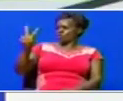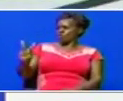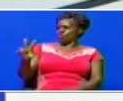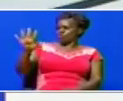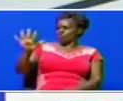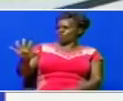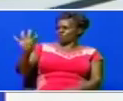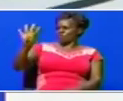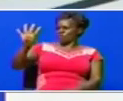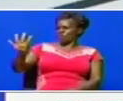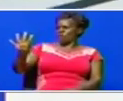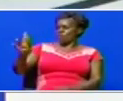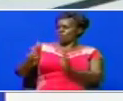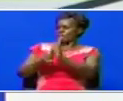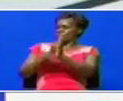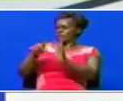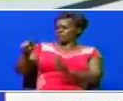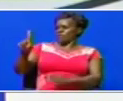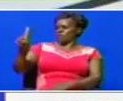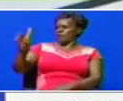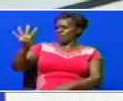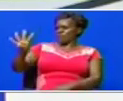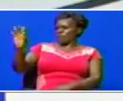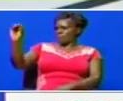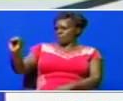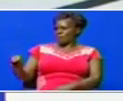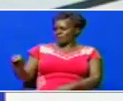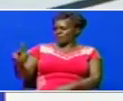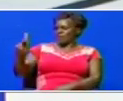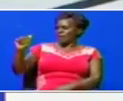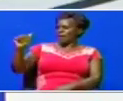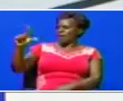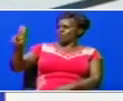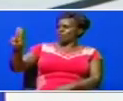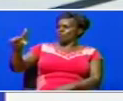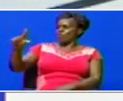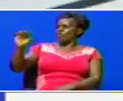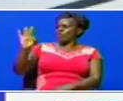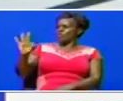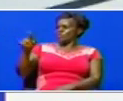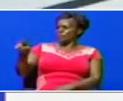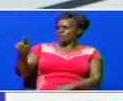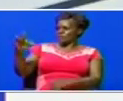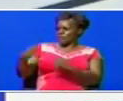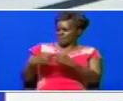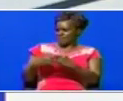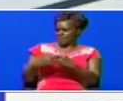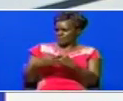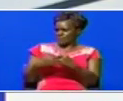254, representing 0.14%. Japheth Kaluyu, 348, representing